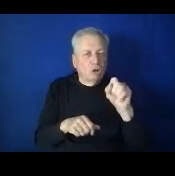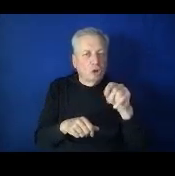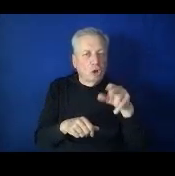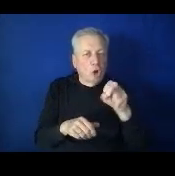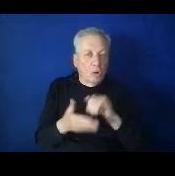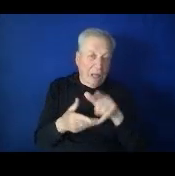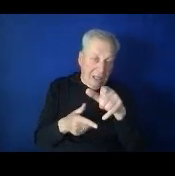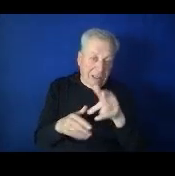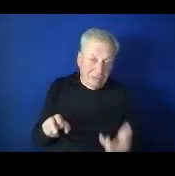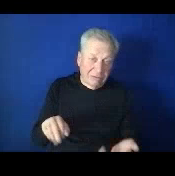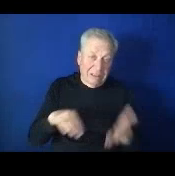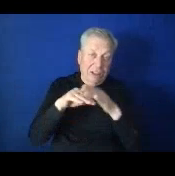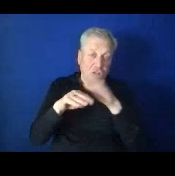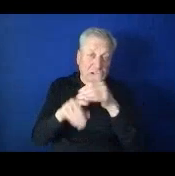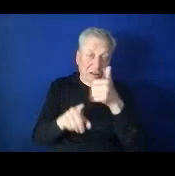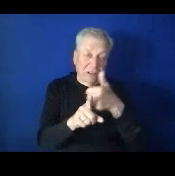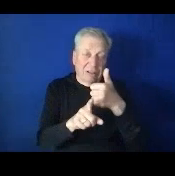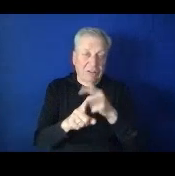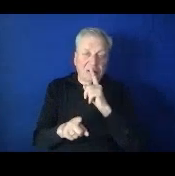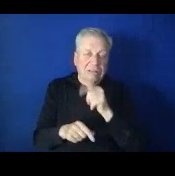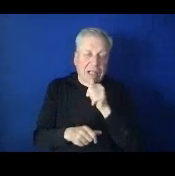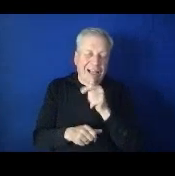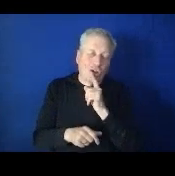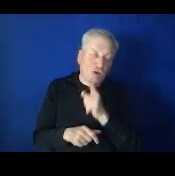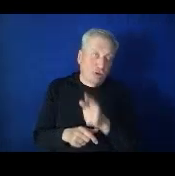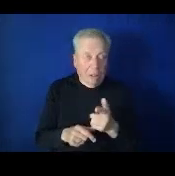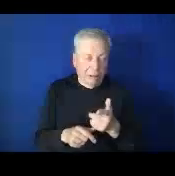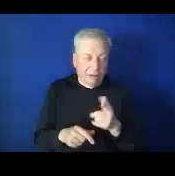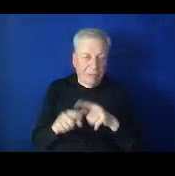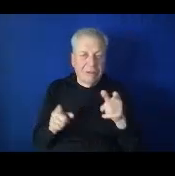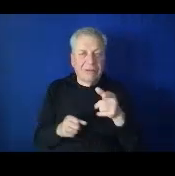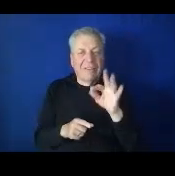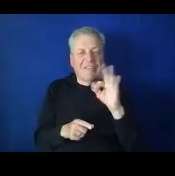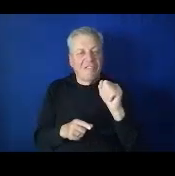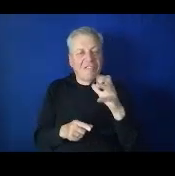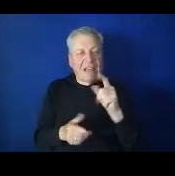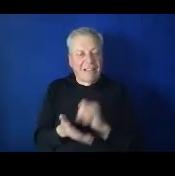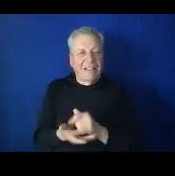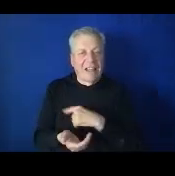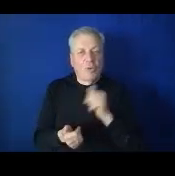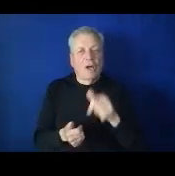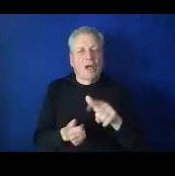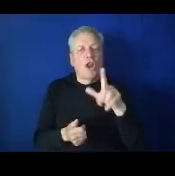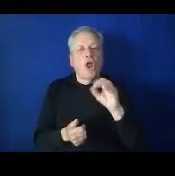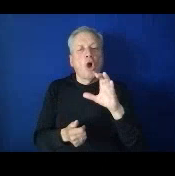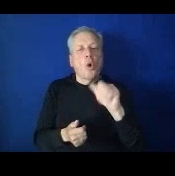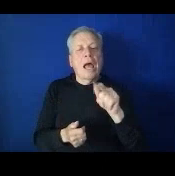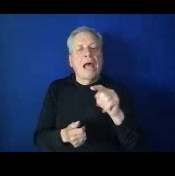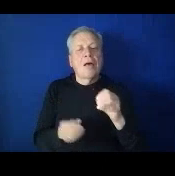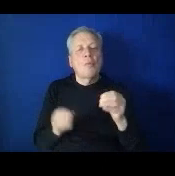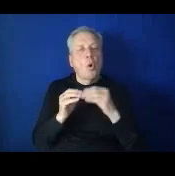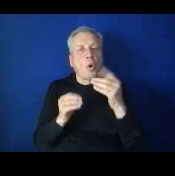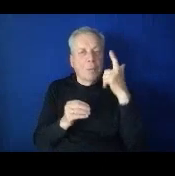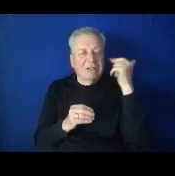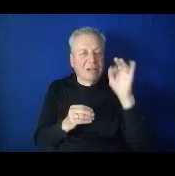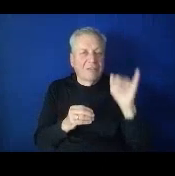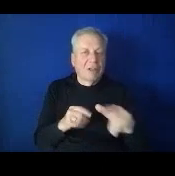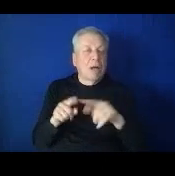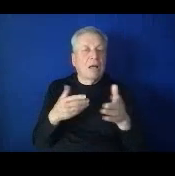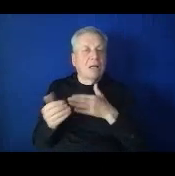increase isn't real. It's just the fact that we could actually locate more events than what we could before. But from